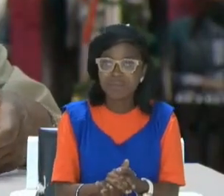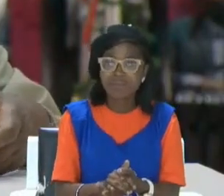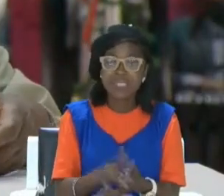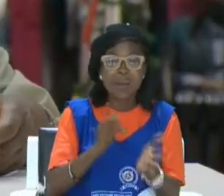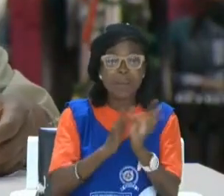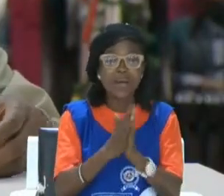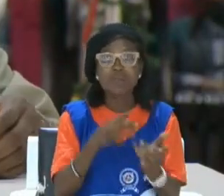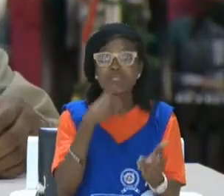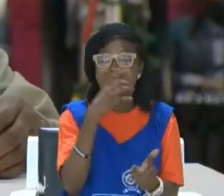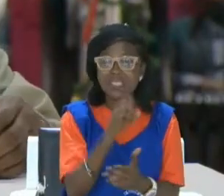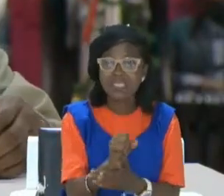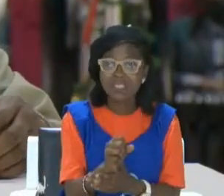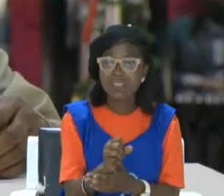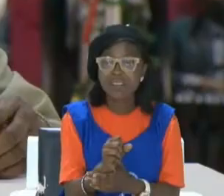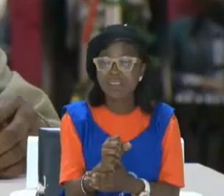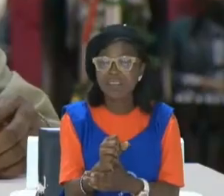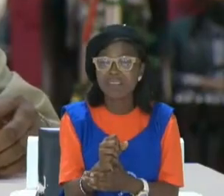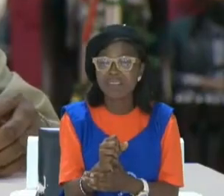Bible says,